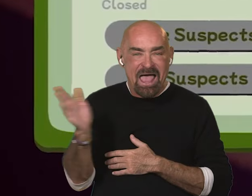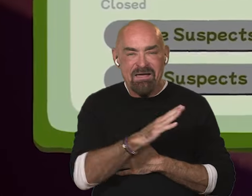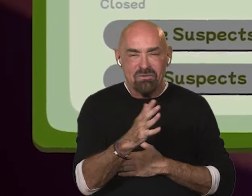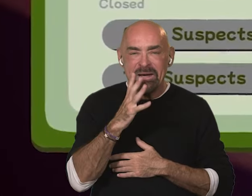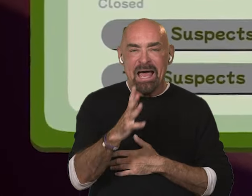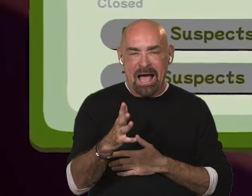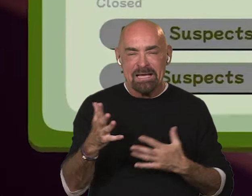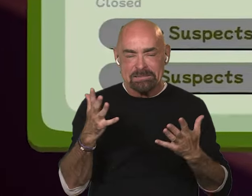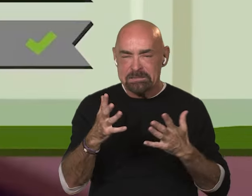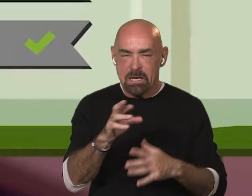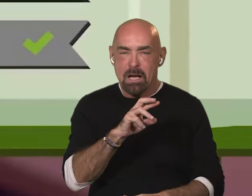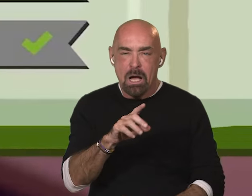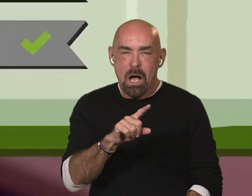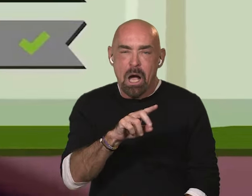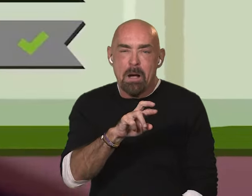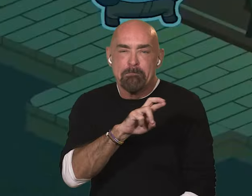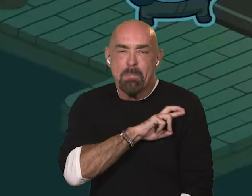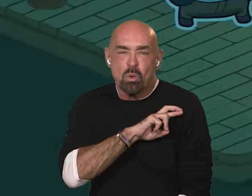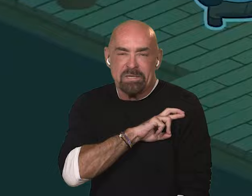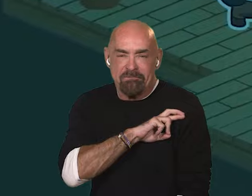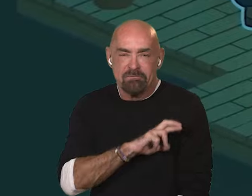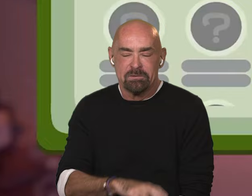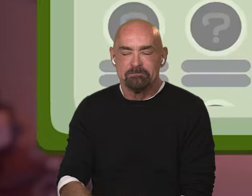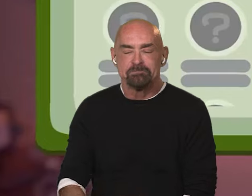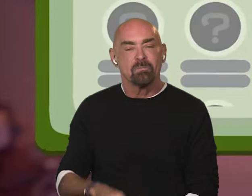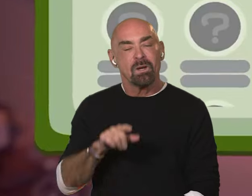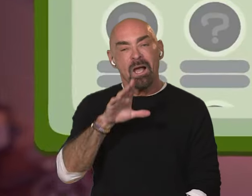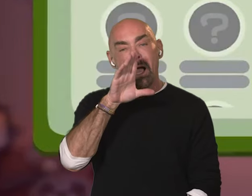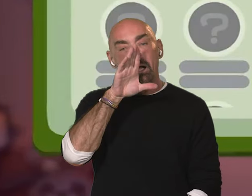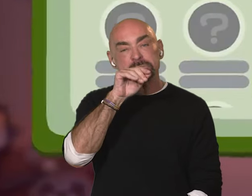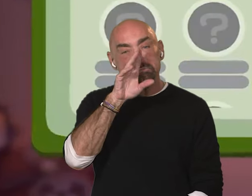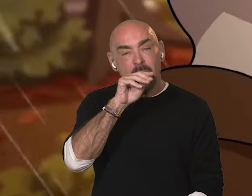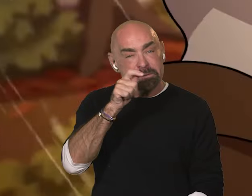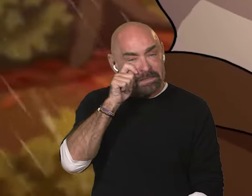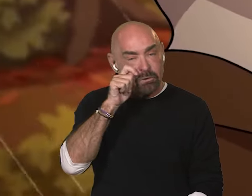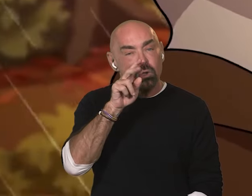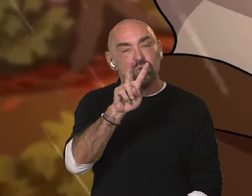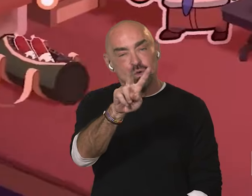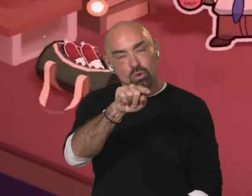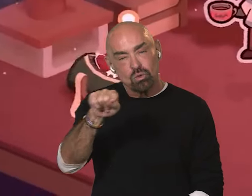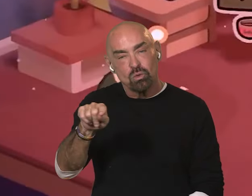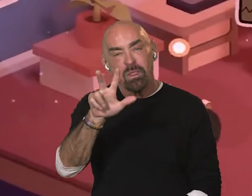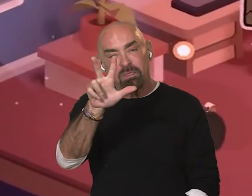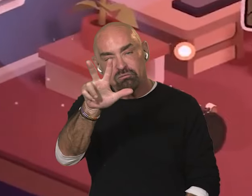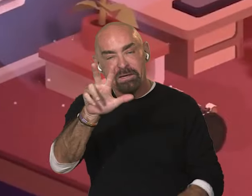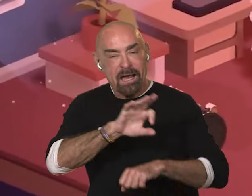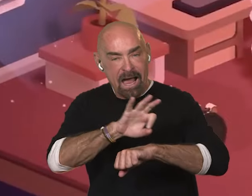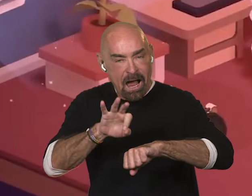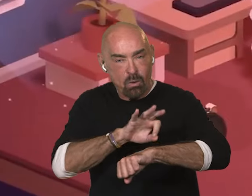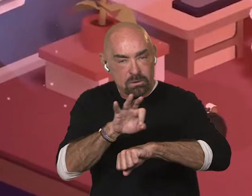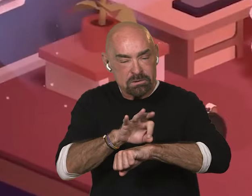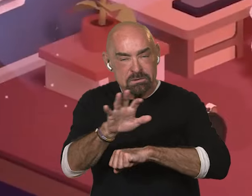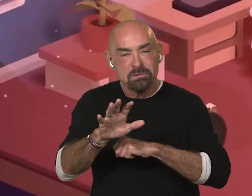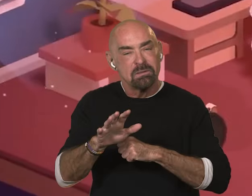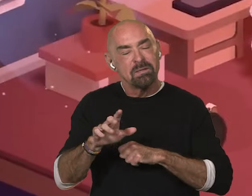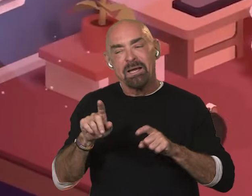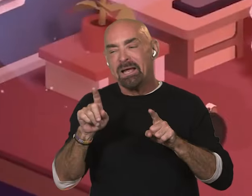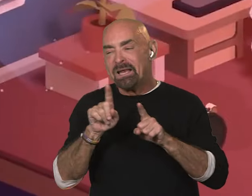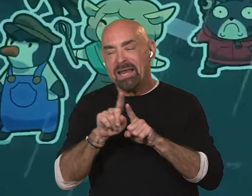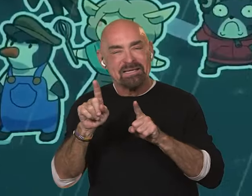seems. Everyone has a motive. Or a secret. Duck Detective is a 2 to 3 hour long mystery game